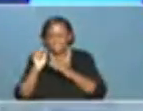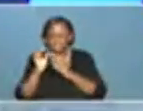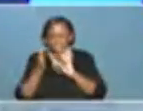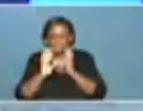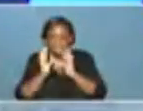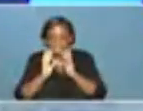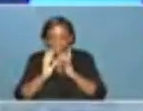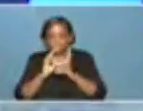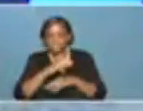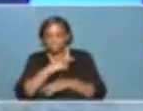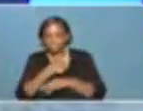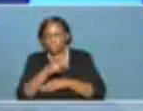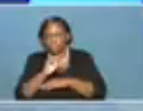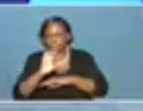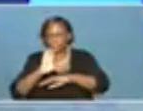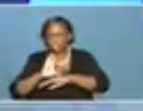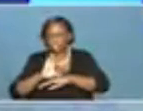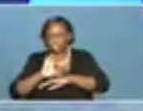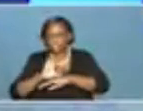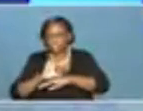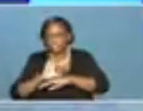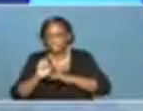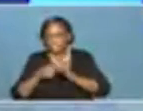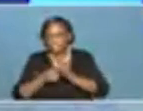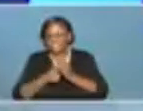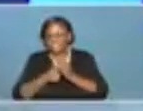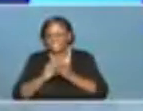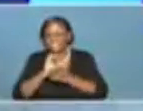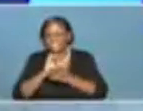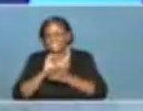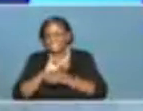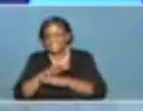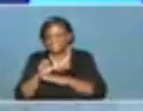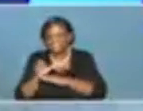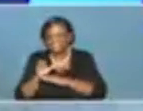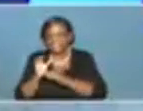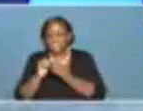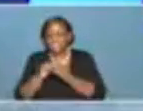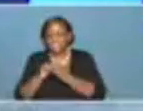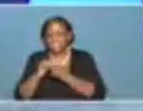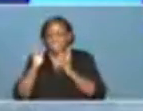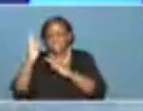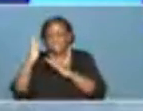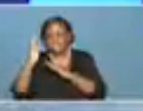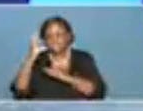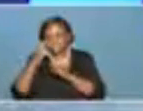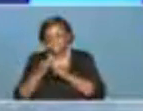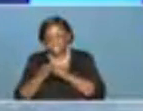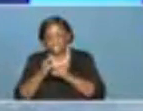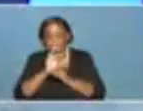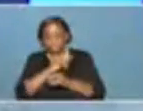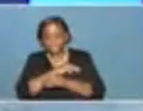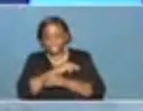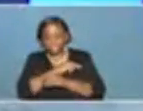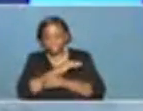of the Church. The event taking place this evening at the Miles Monroe Diplomat Center of Bahamas Faith and Ministries. Jiminy DeSwain